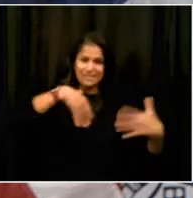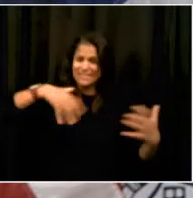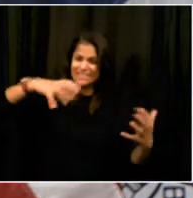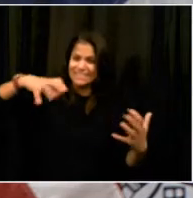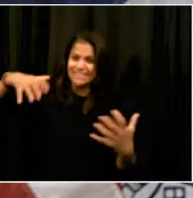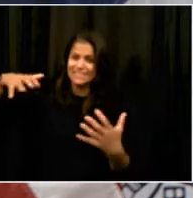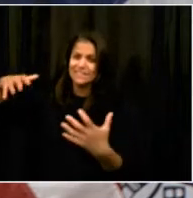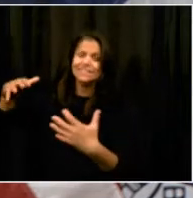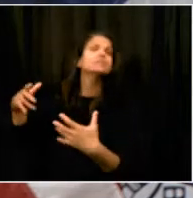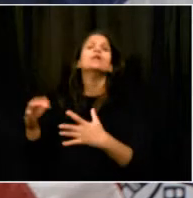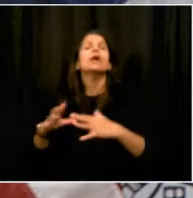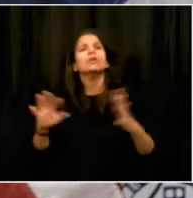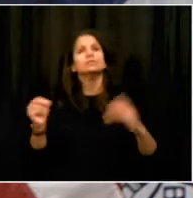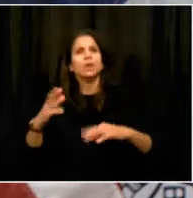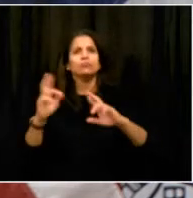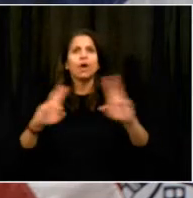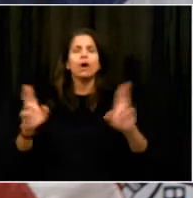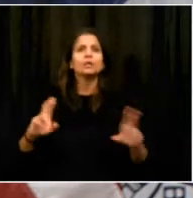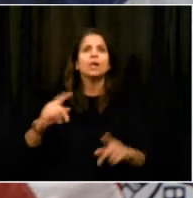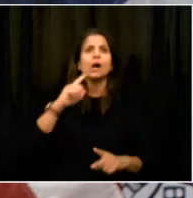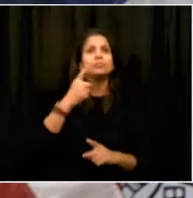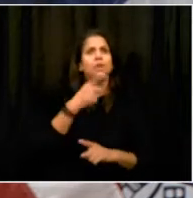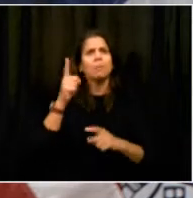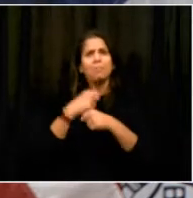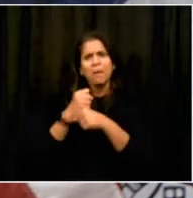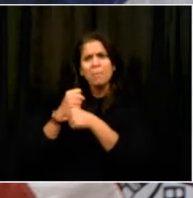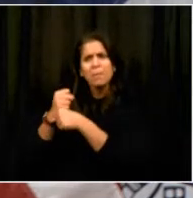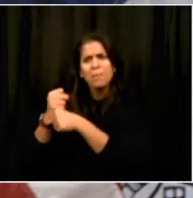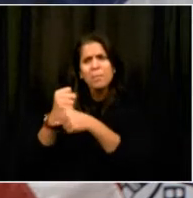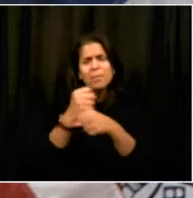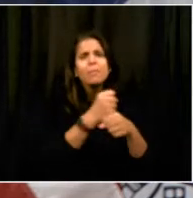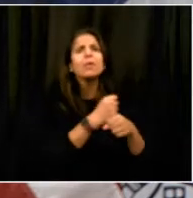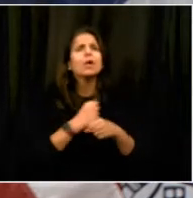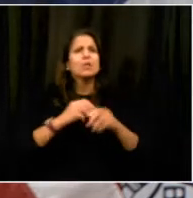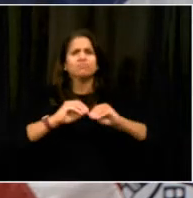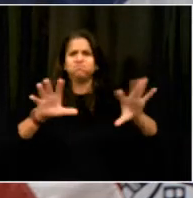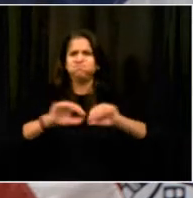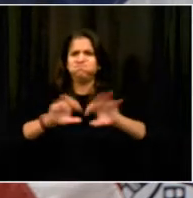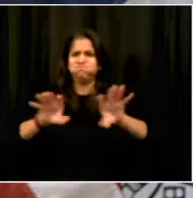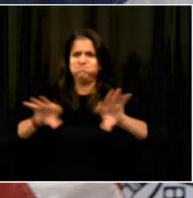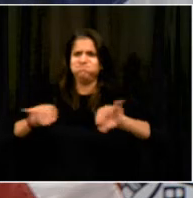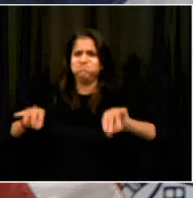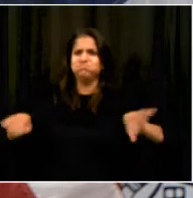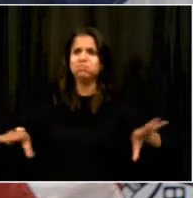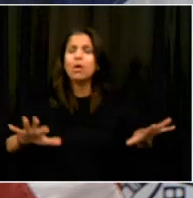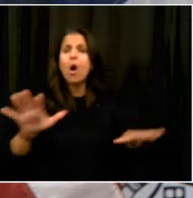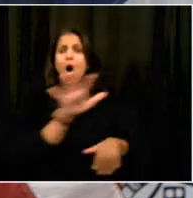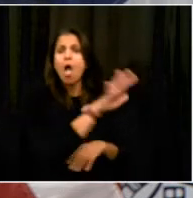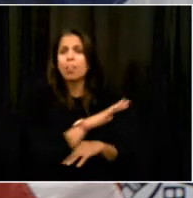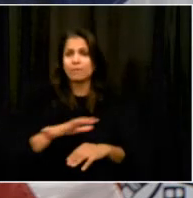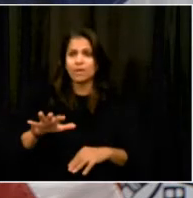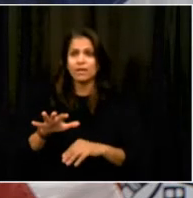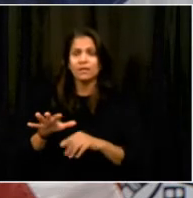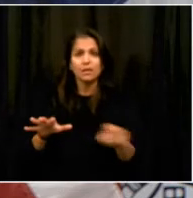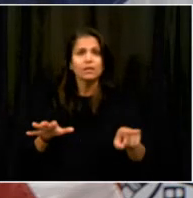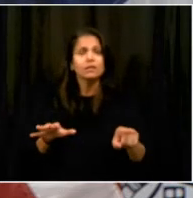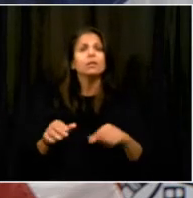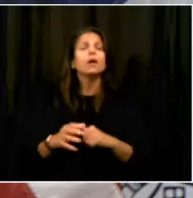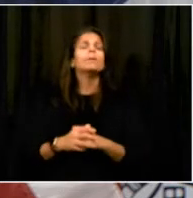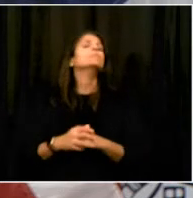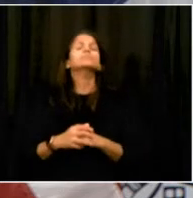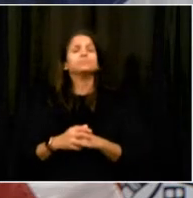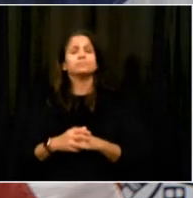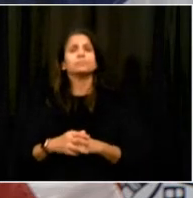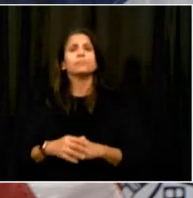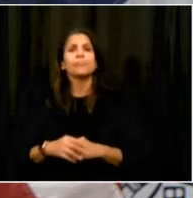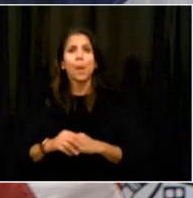country. Because we've learned how to fight back against the coronavirus in so many ways. People are doing so much and